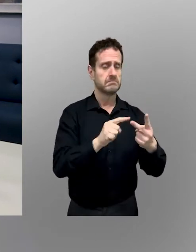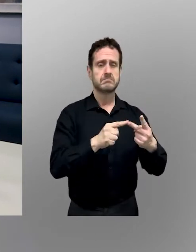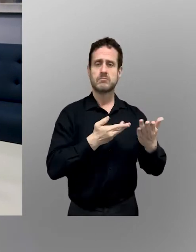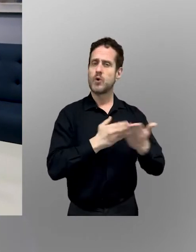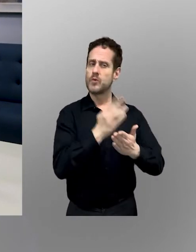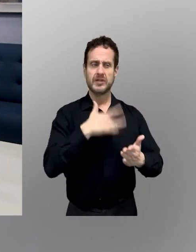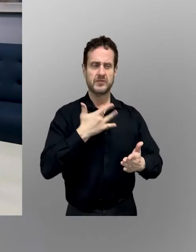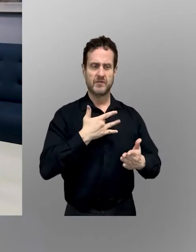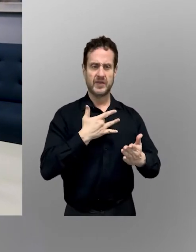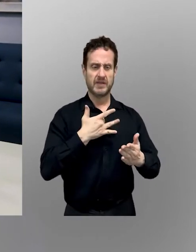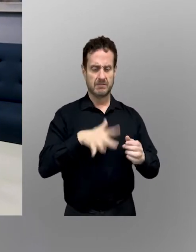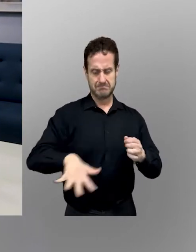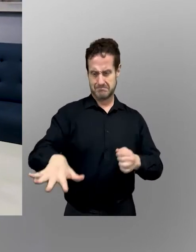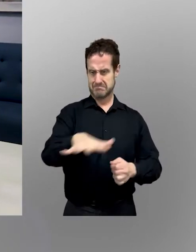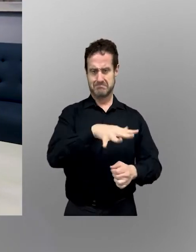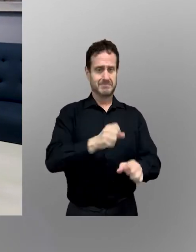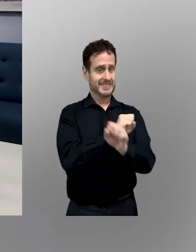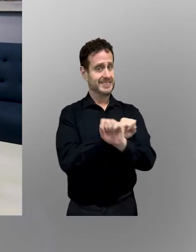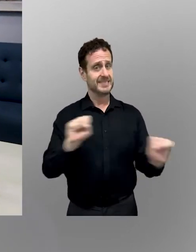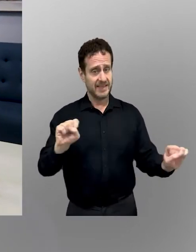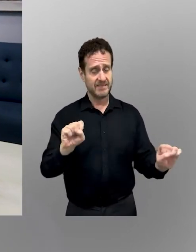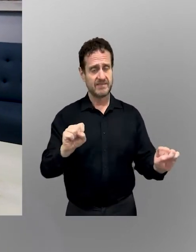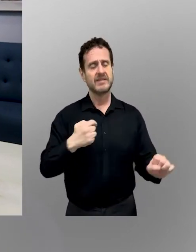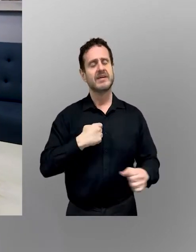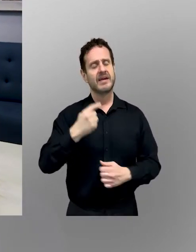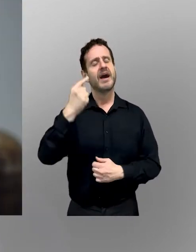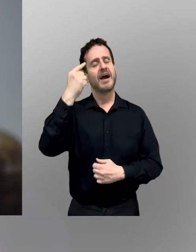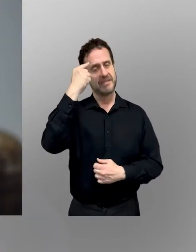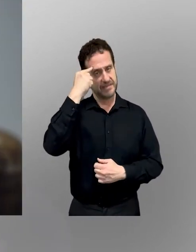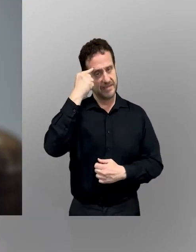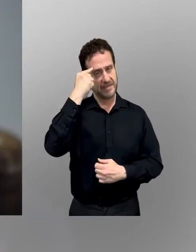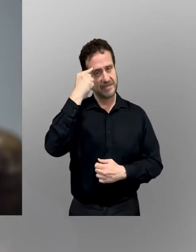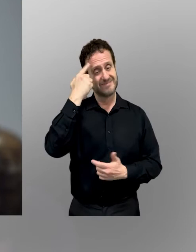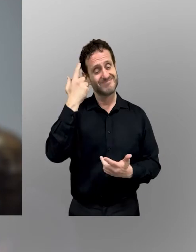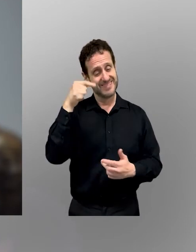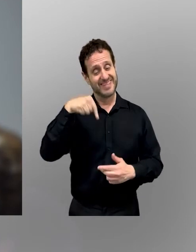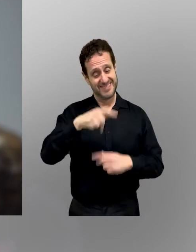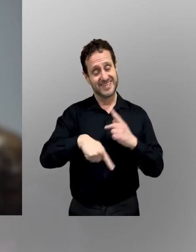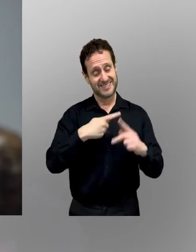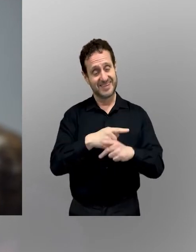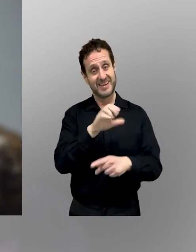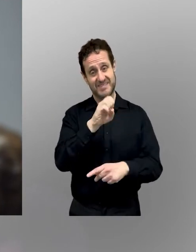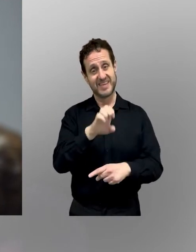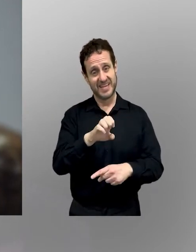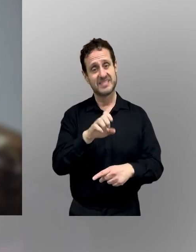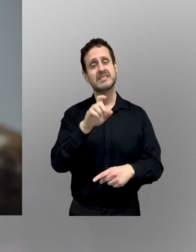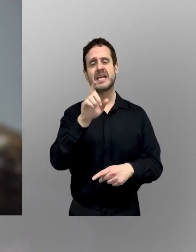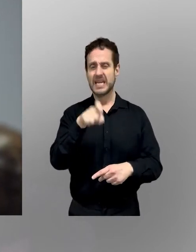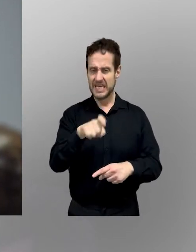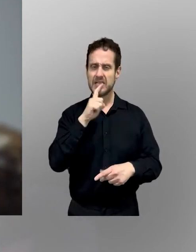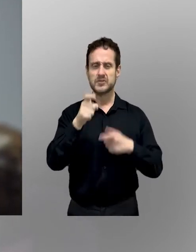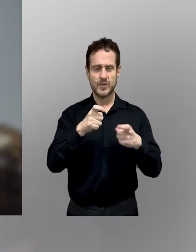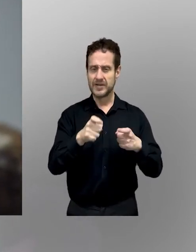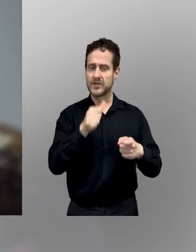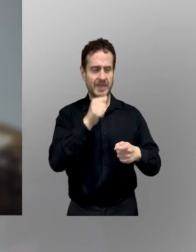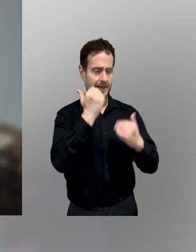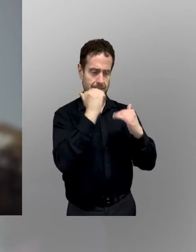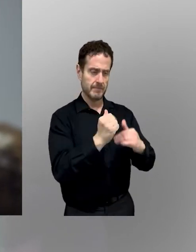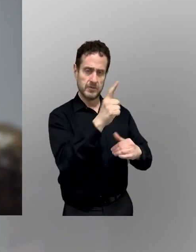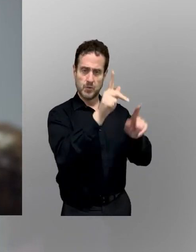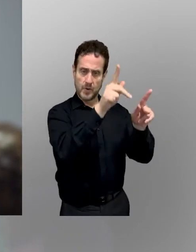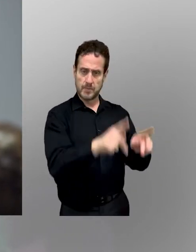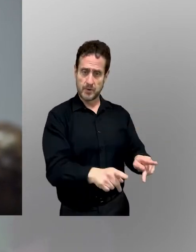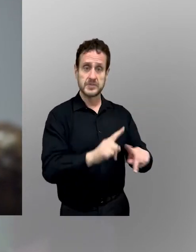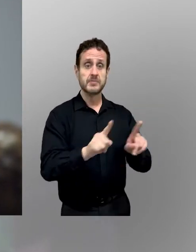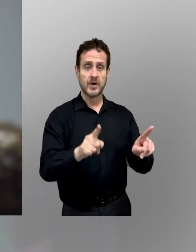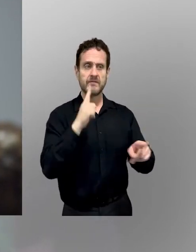to communicate, the fundamental right to be safe in your environment. And so I think, this is the kind of case that needs to be handled